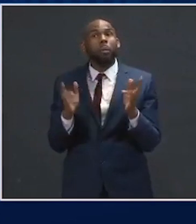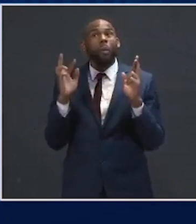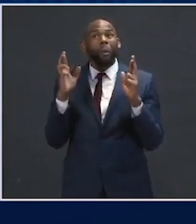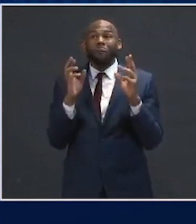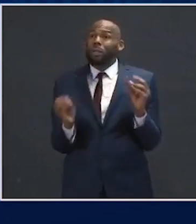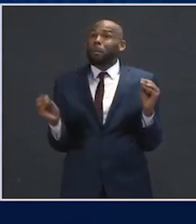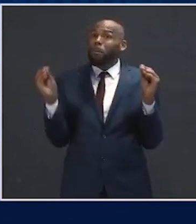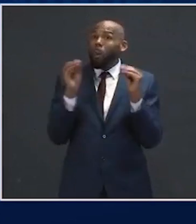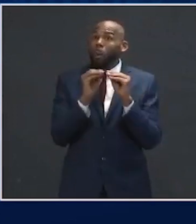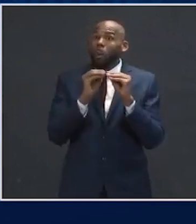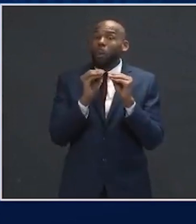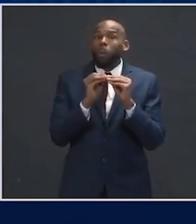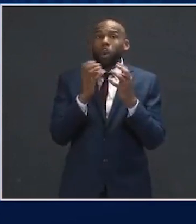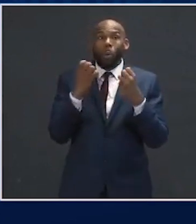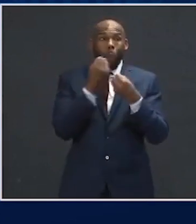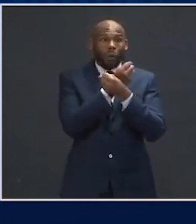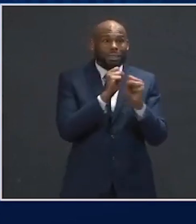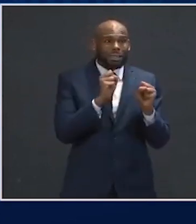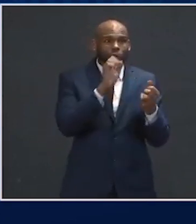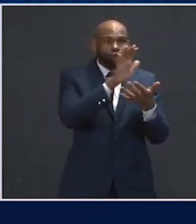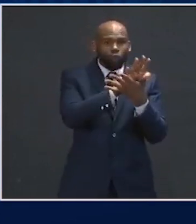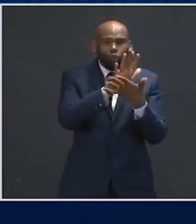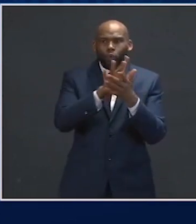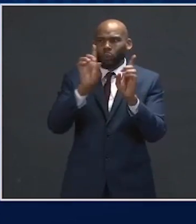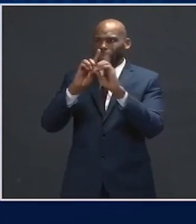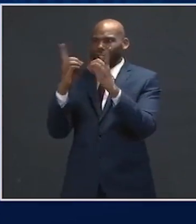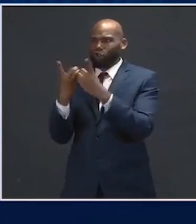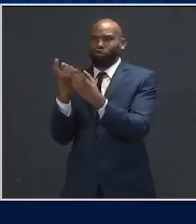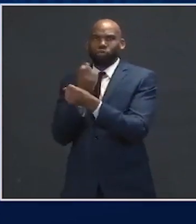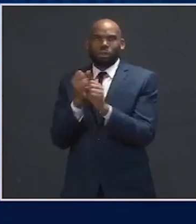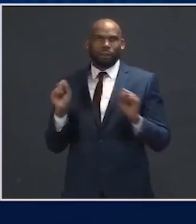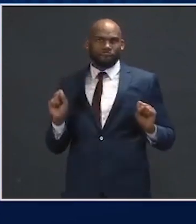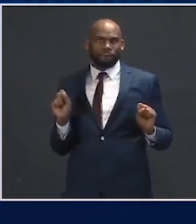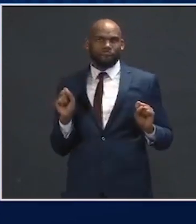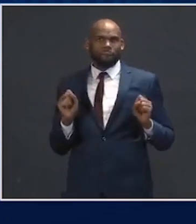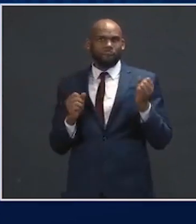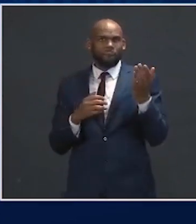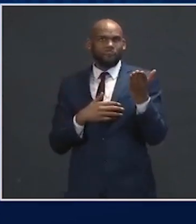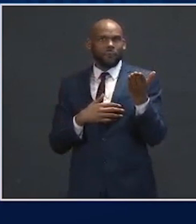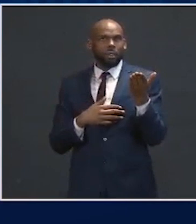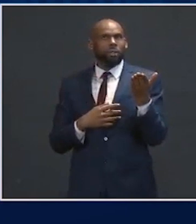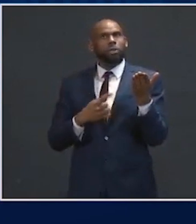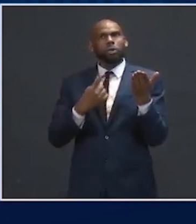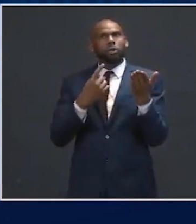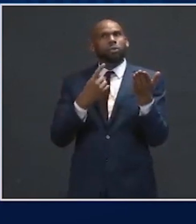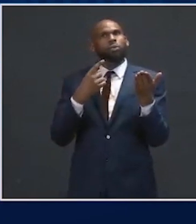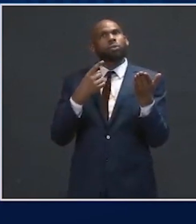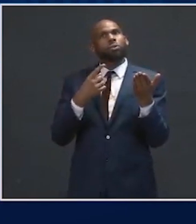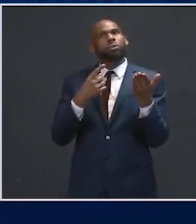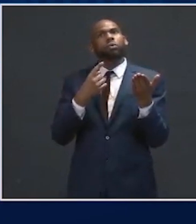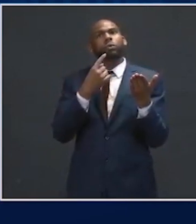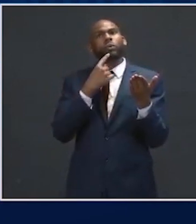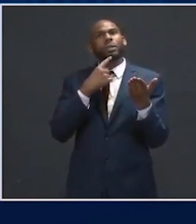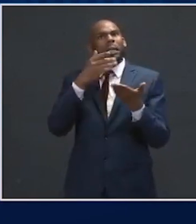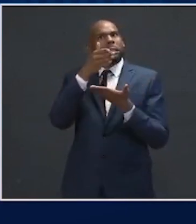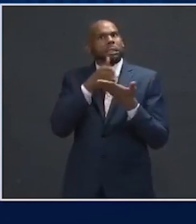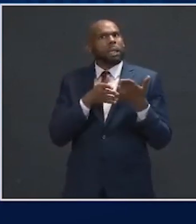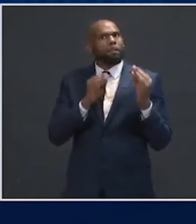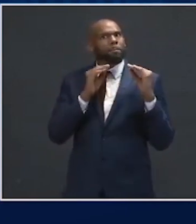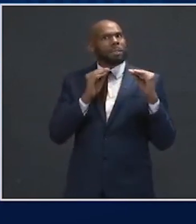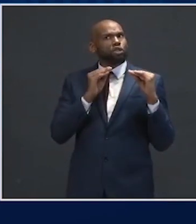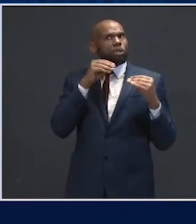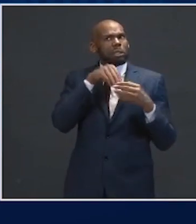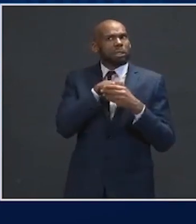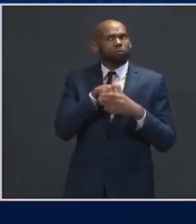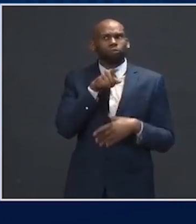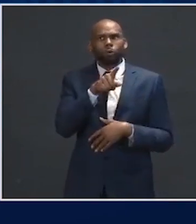each school and local district. When you say some teaching, you didn't use the same majority qualifier there. You just have to have some teaching in school, some